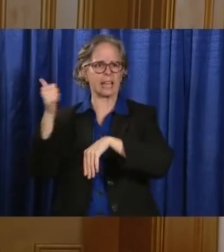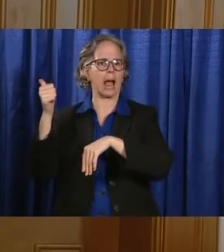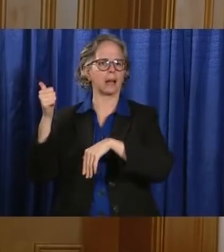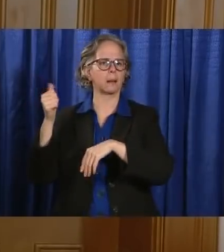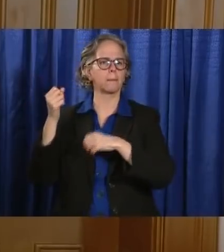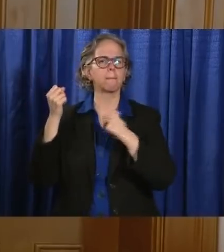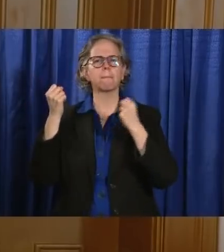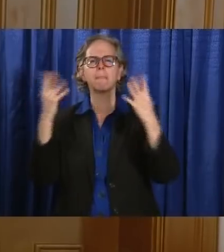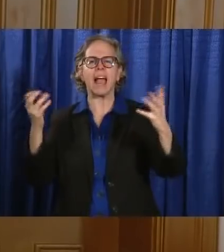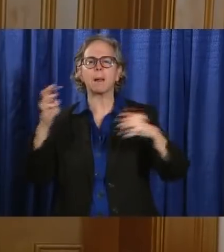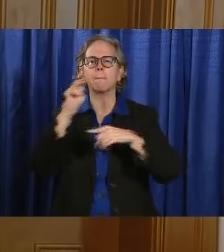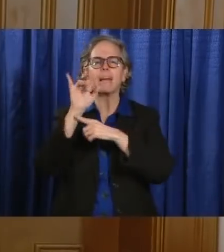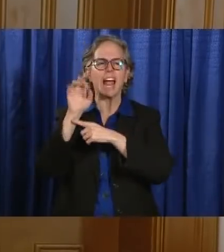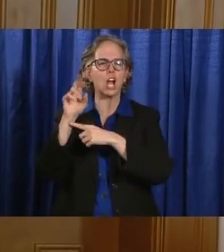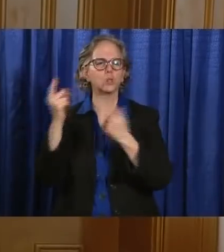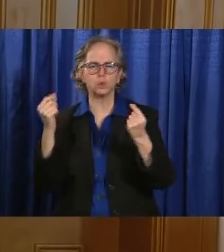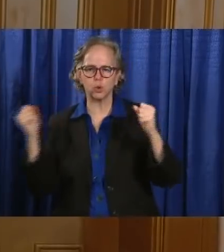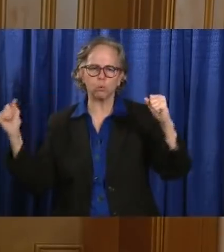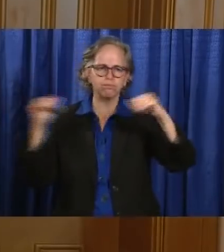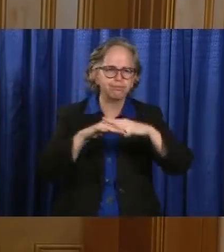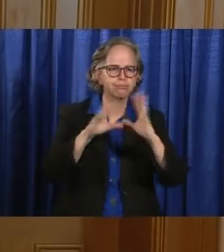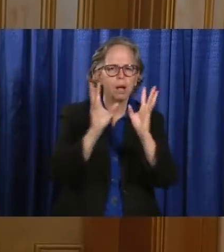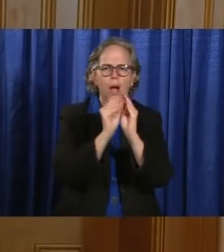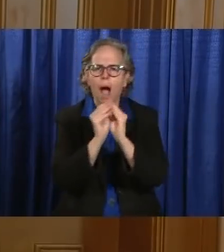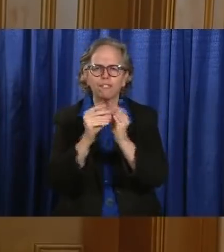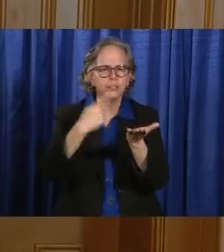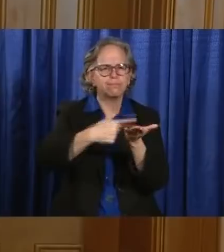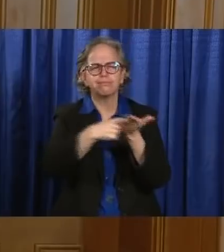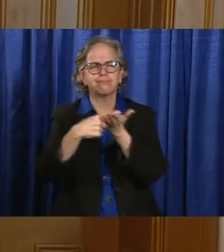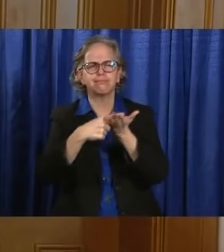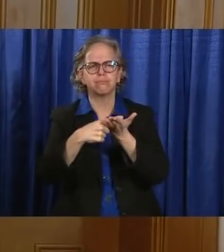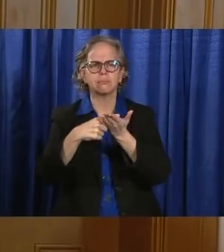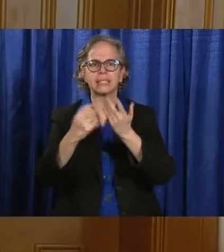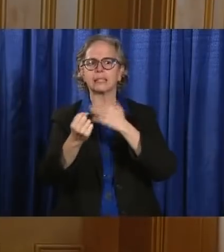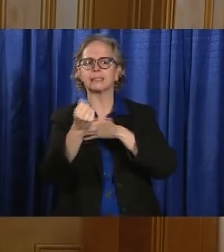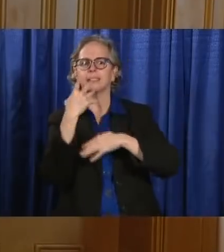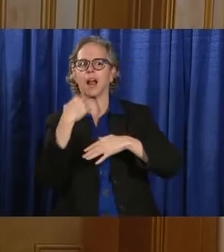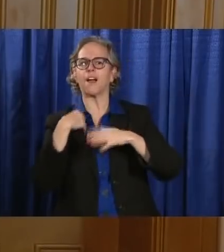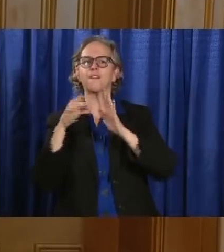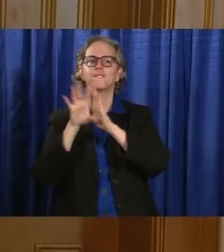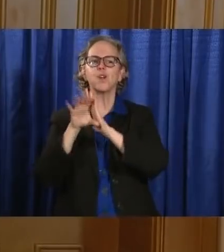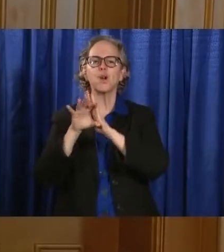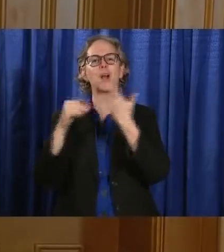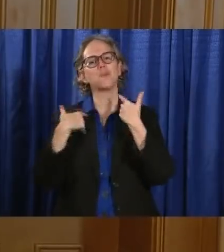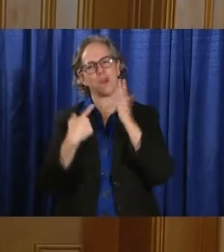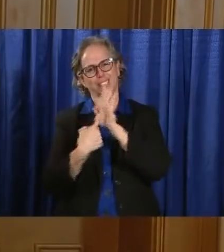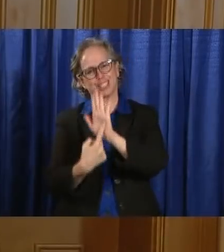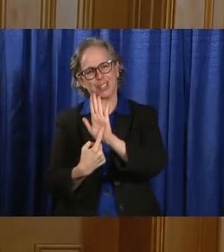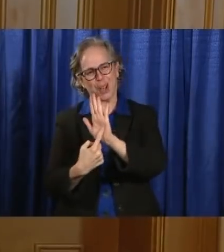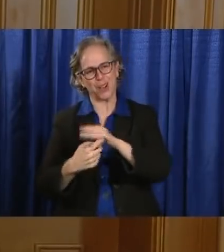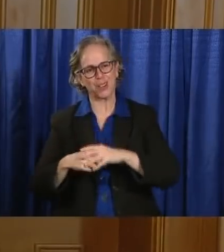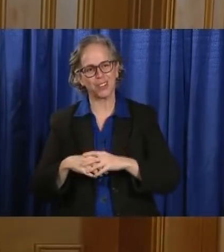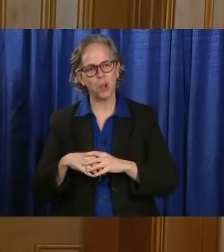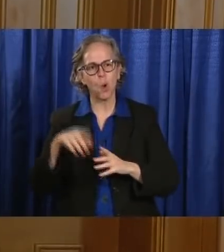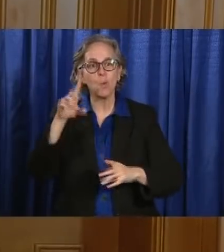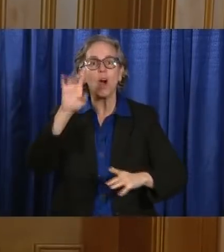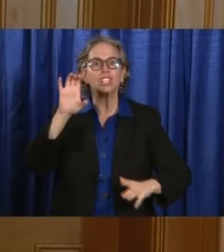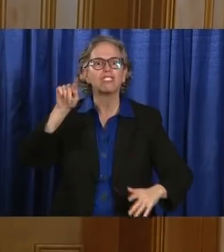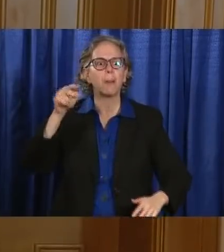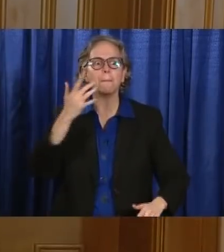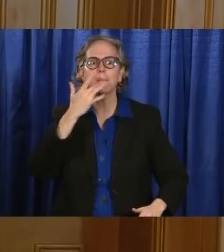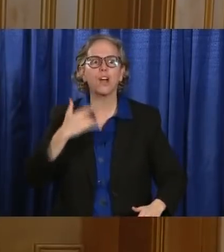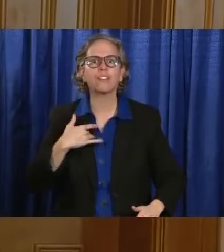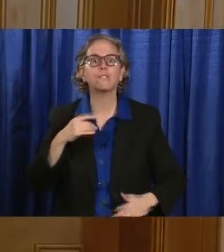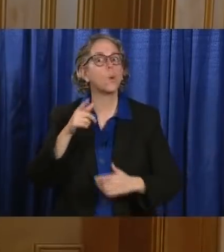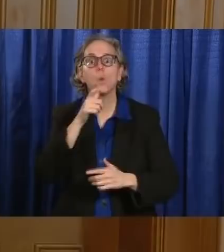a video, which I would like to share with everyone. This is a video of the 100th birthday of Louise Williams,